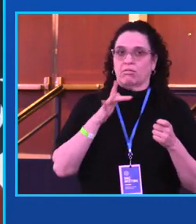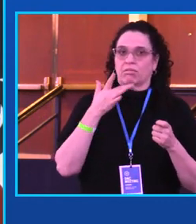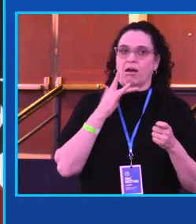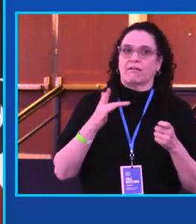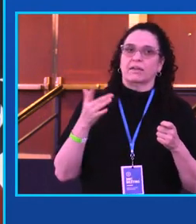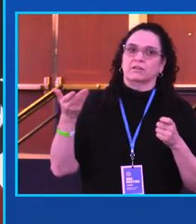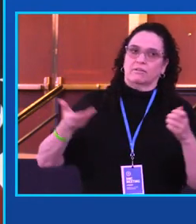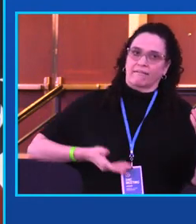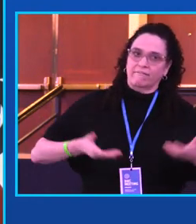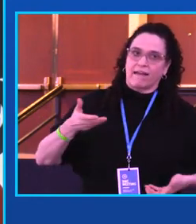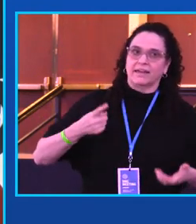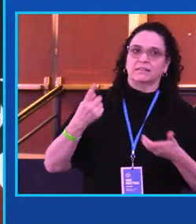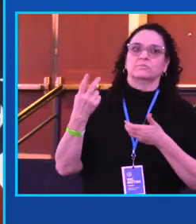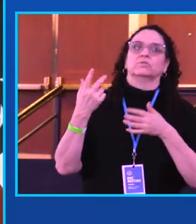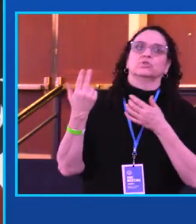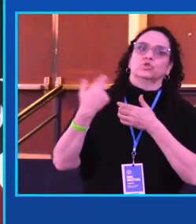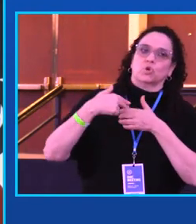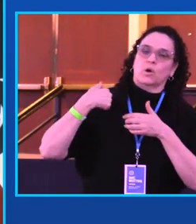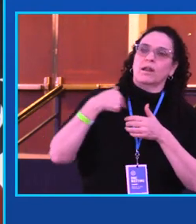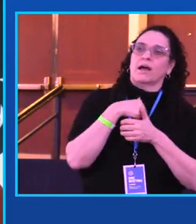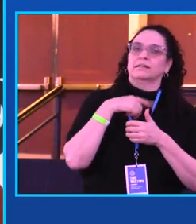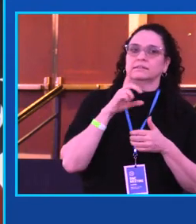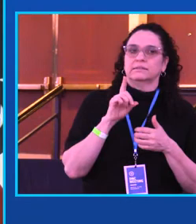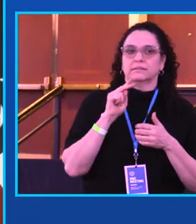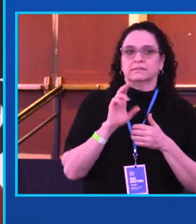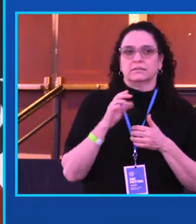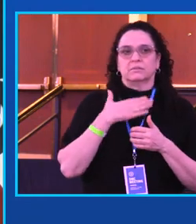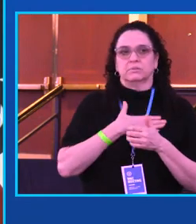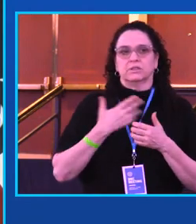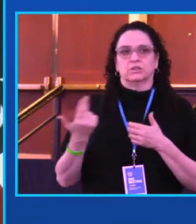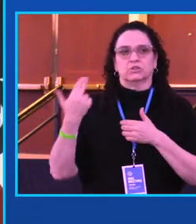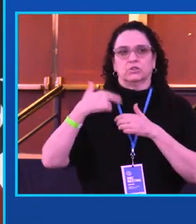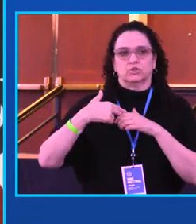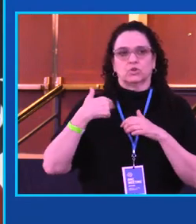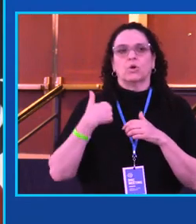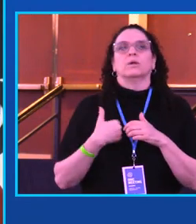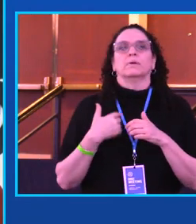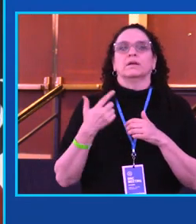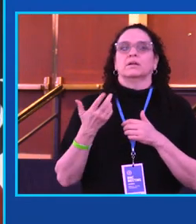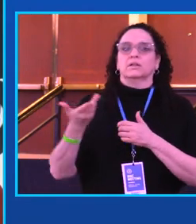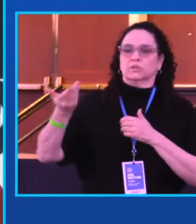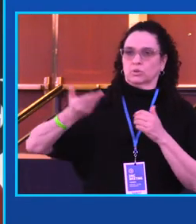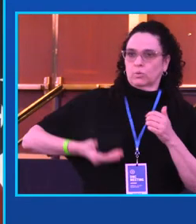DNC. Please join me in welcoming Secretary Jason Raitt.